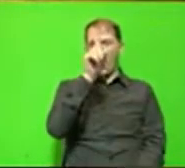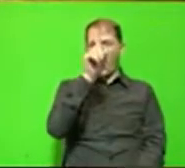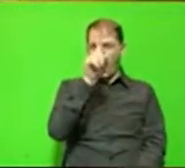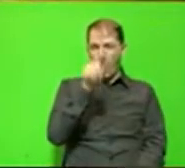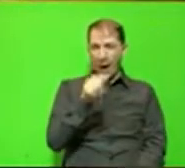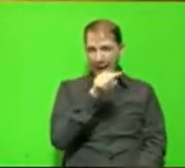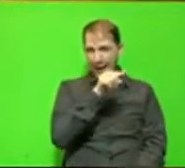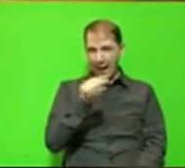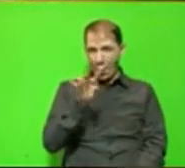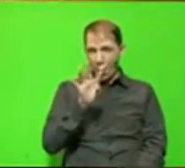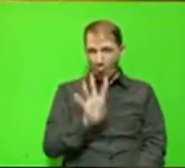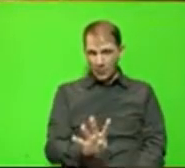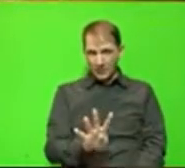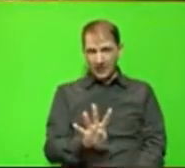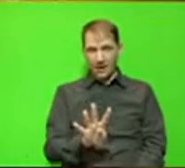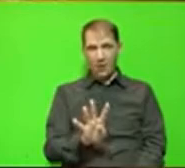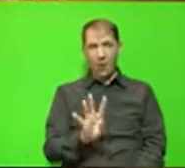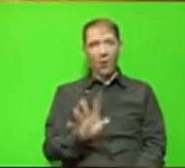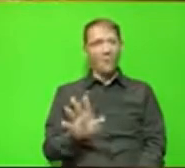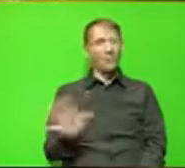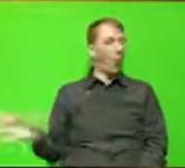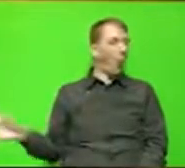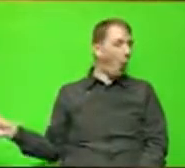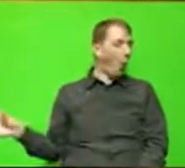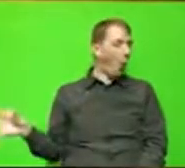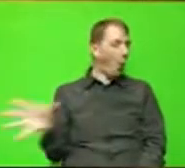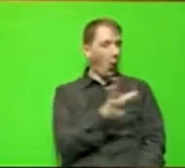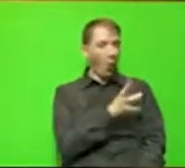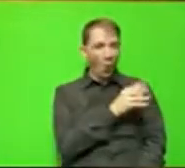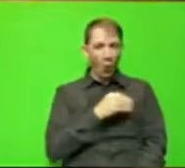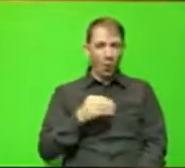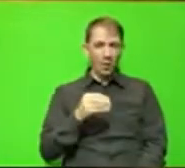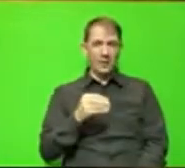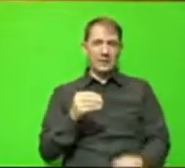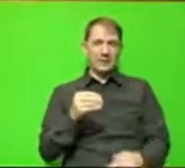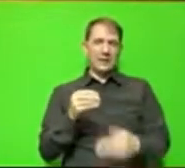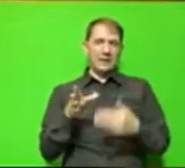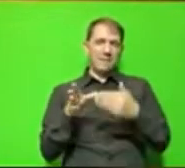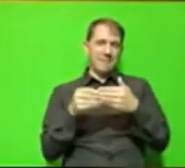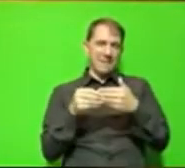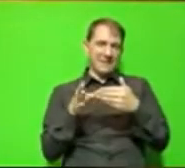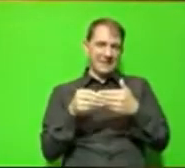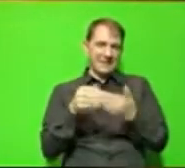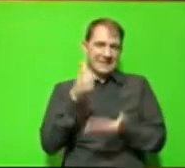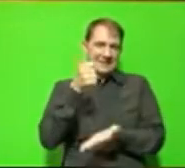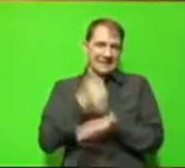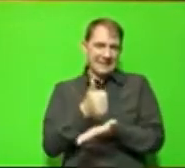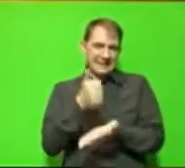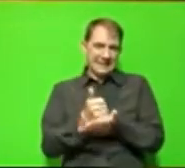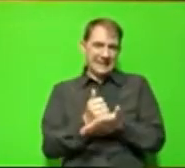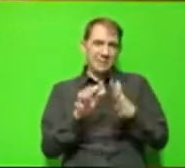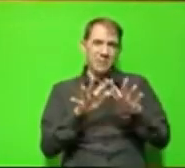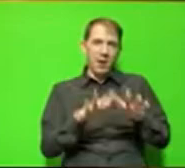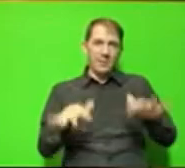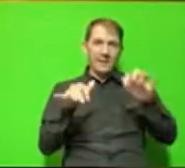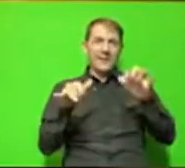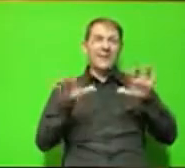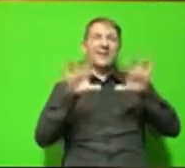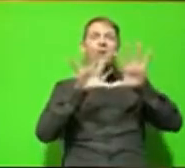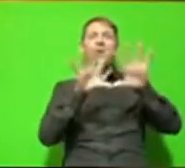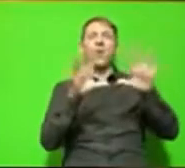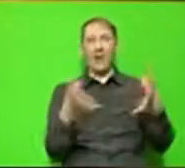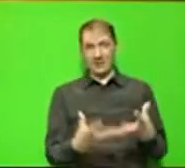of parliamentary seats worldwide. Our voices must rise in our parliaments to challenge these, while we